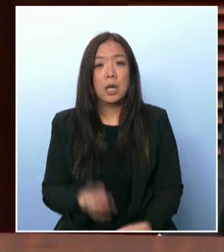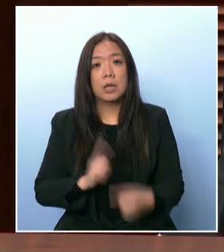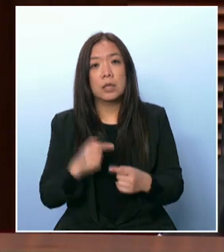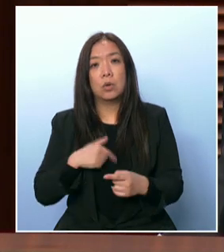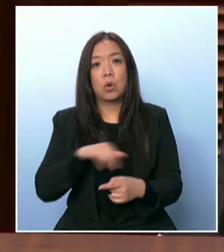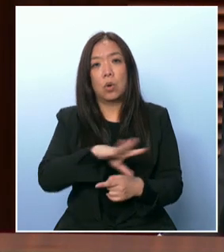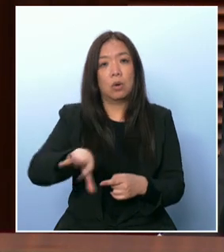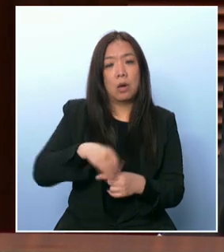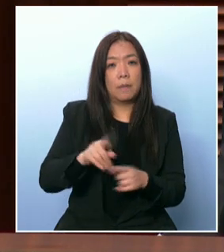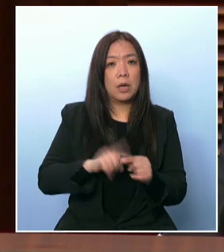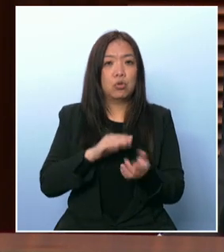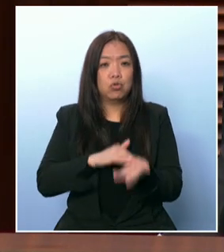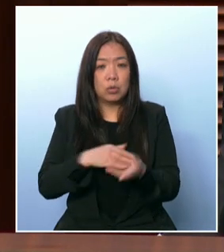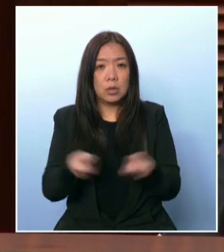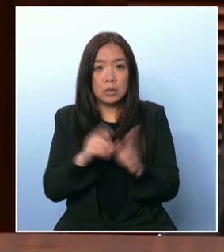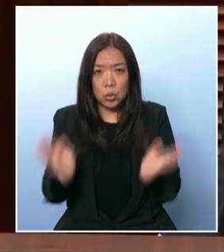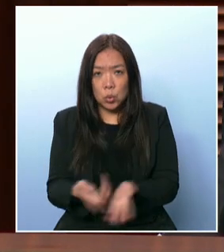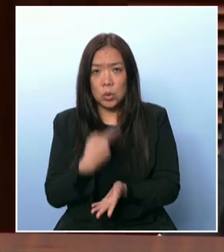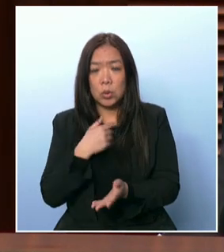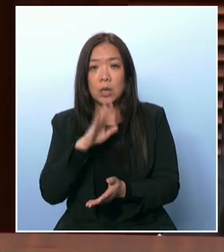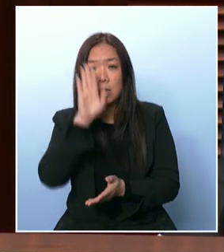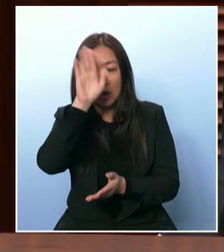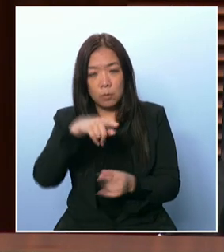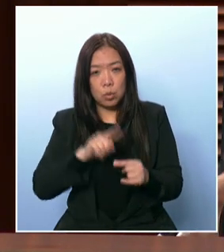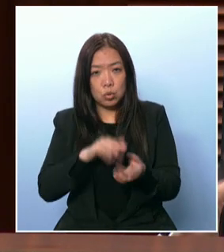them from using an electronic